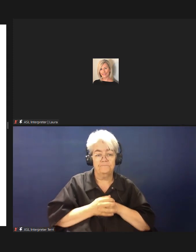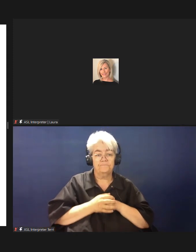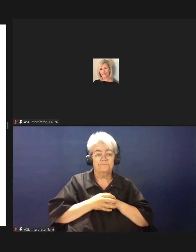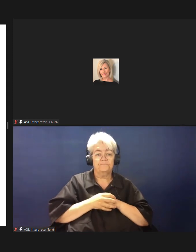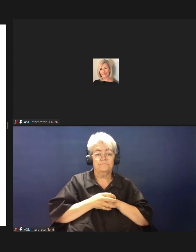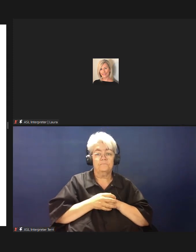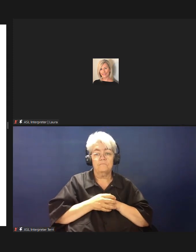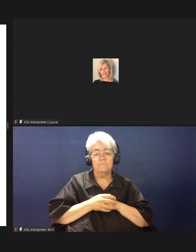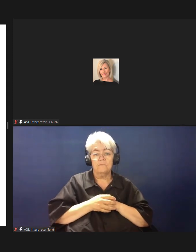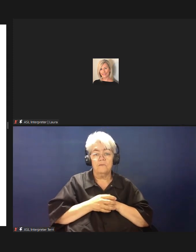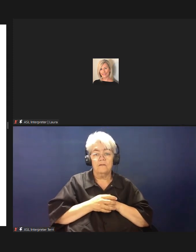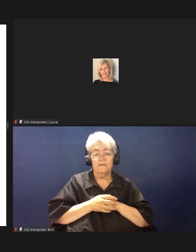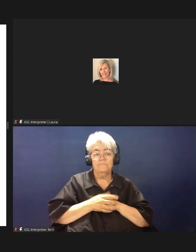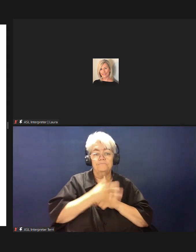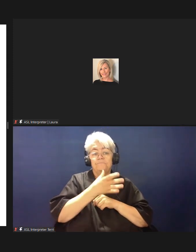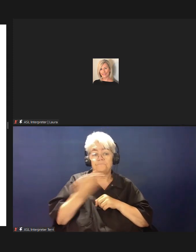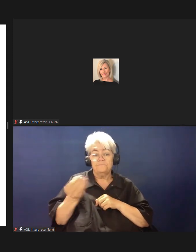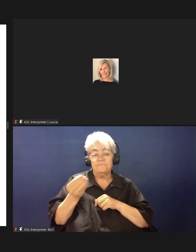And offer the child